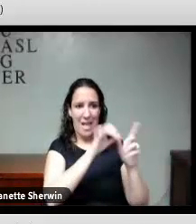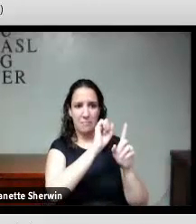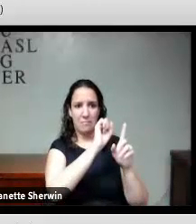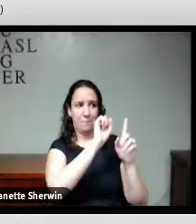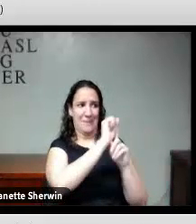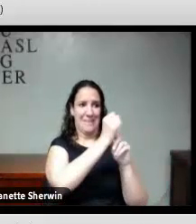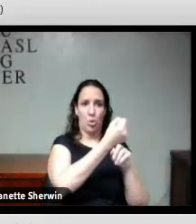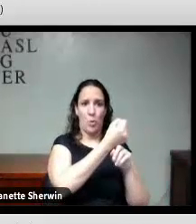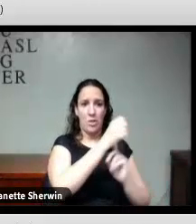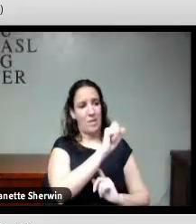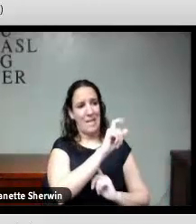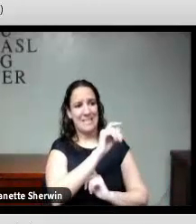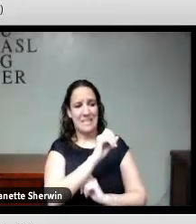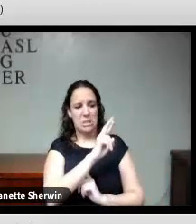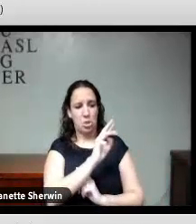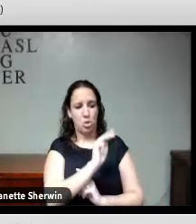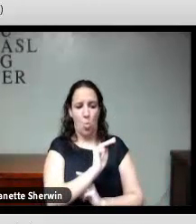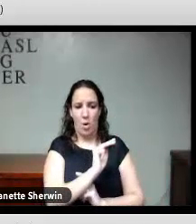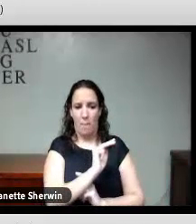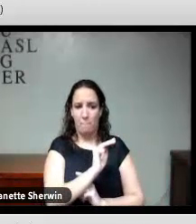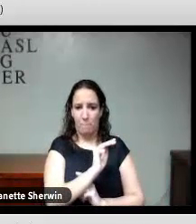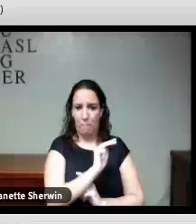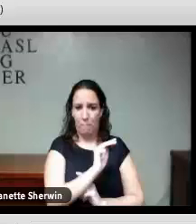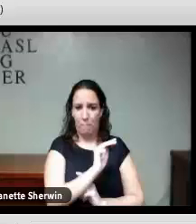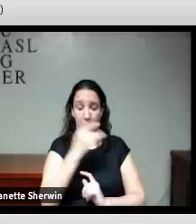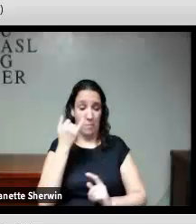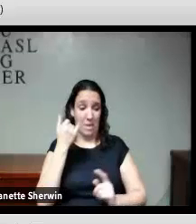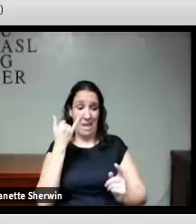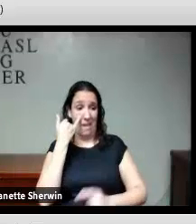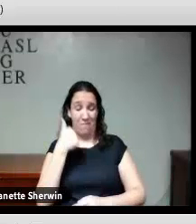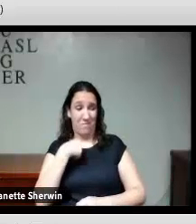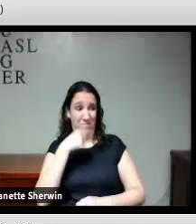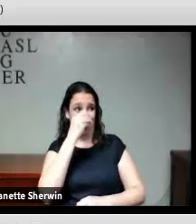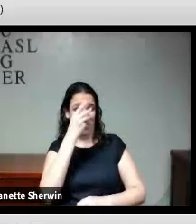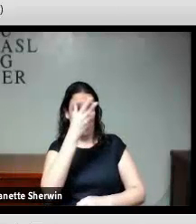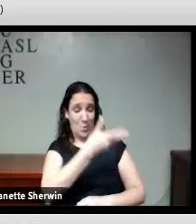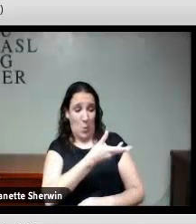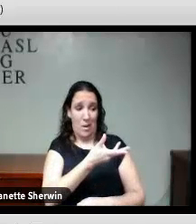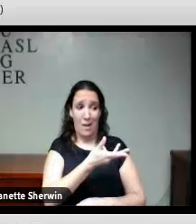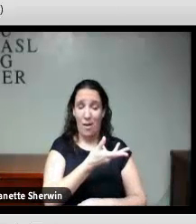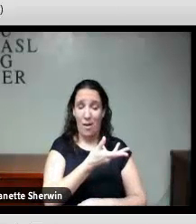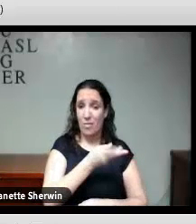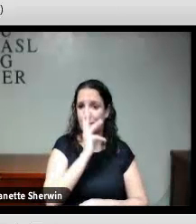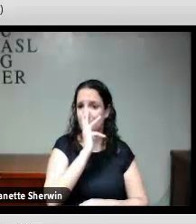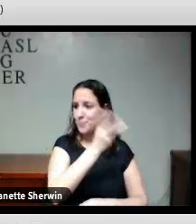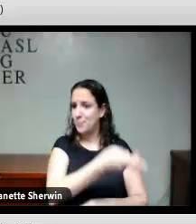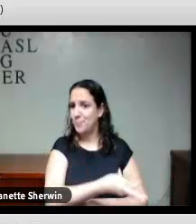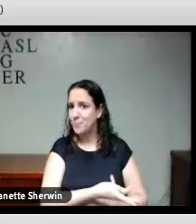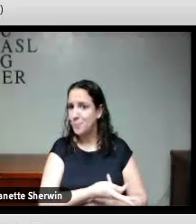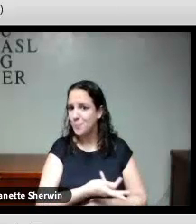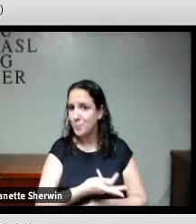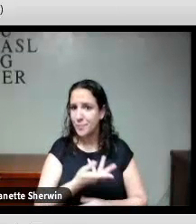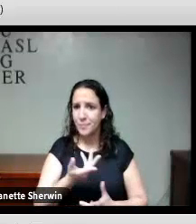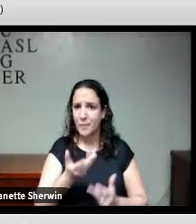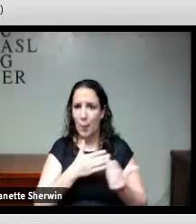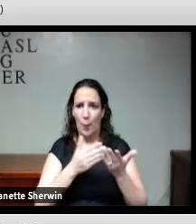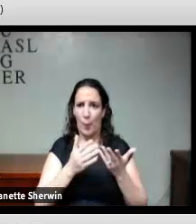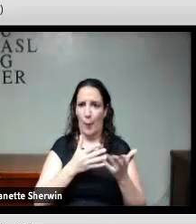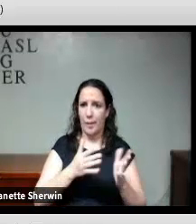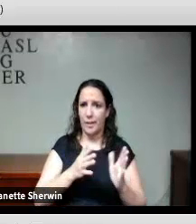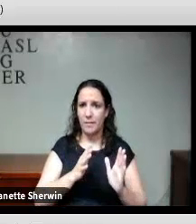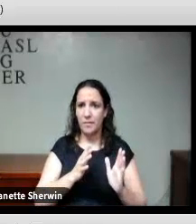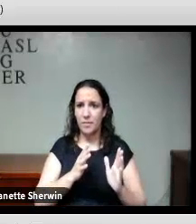come back. If we didn't care whether or not they came back, we would just dismiss them and do as little as we had to do. Some of